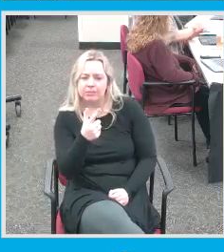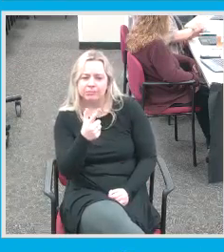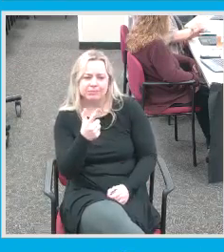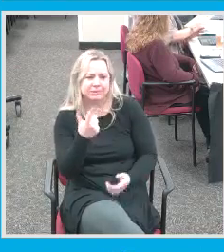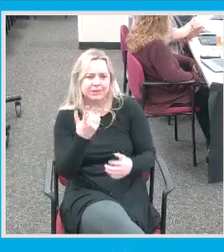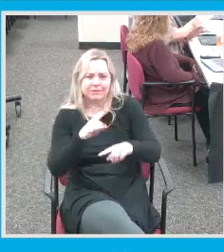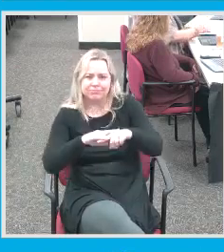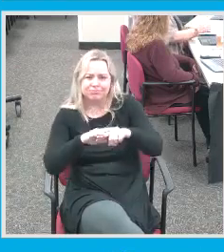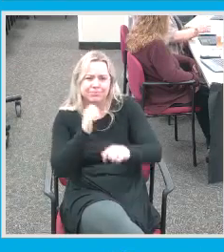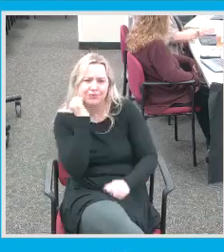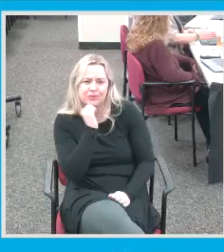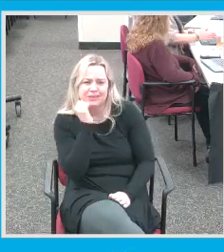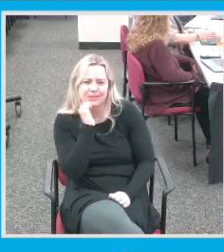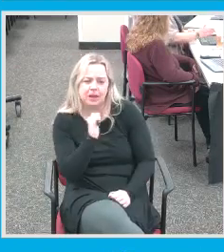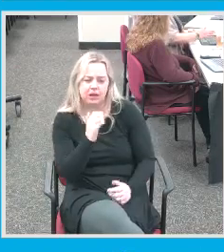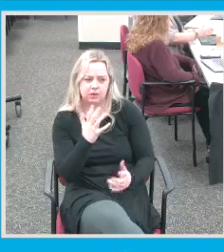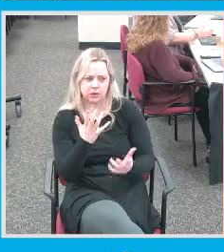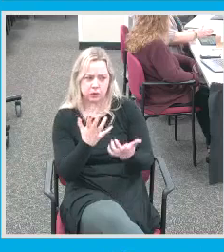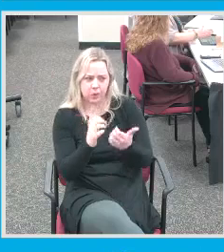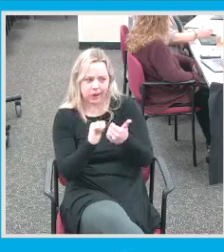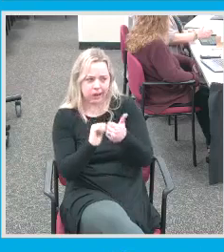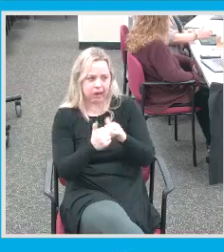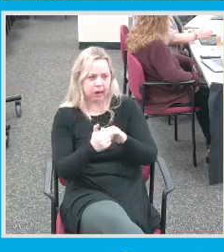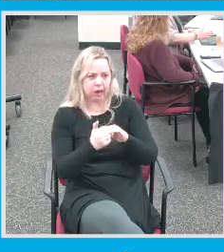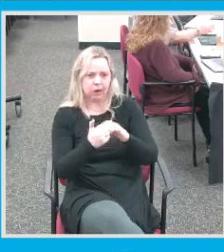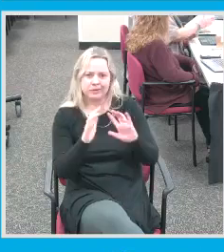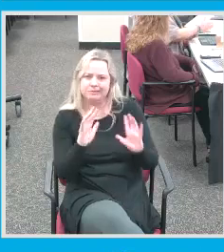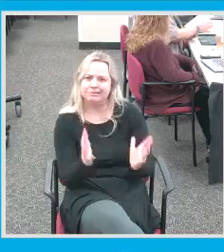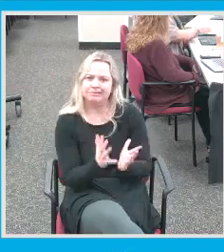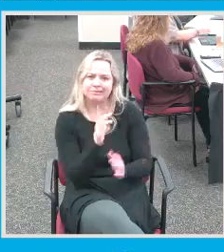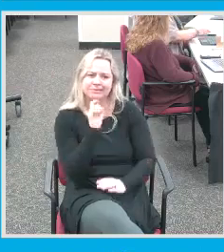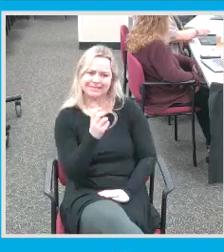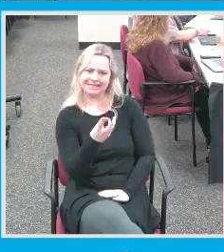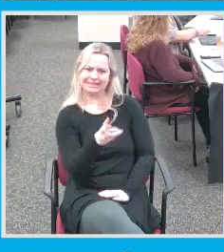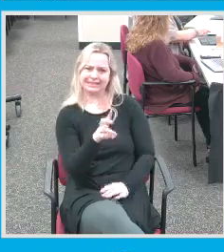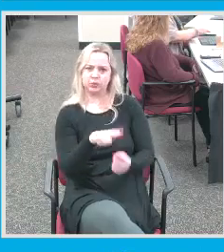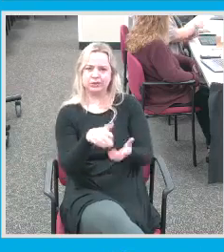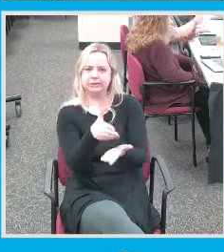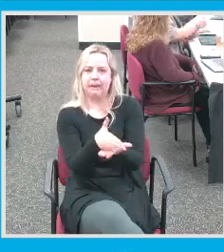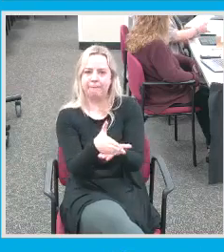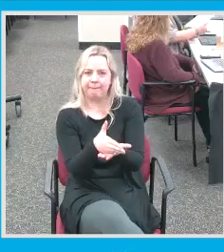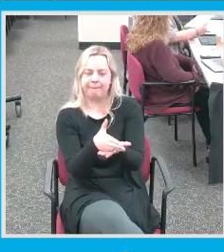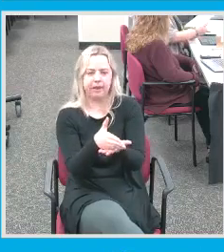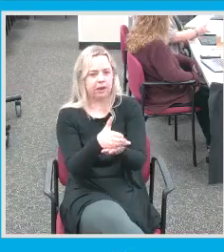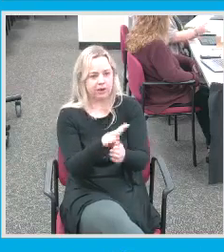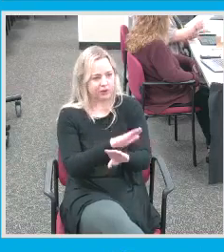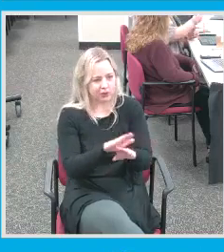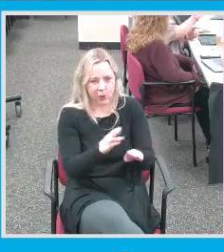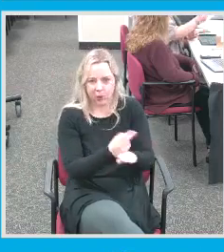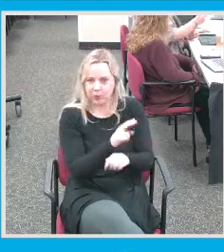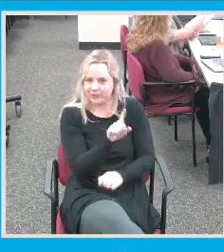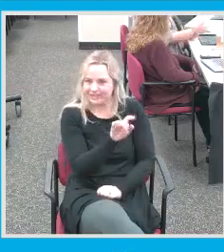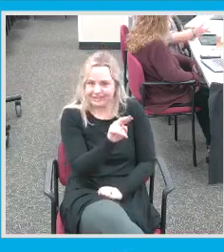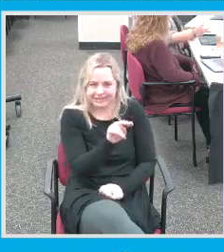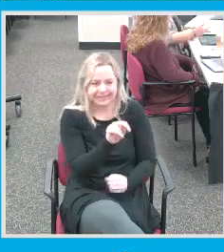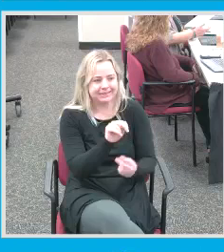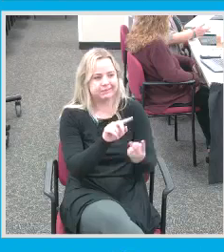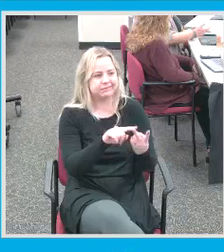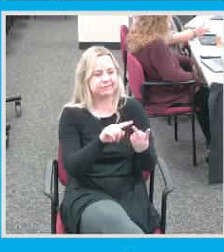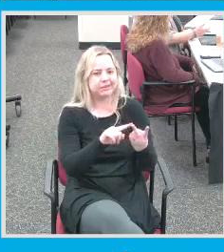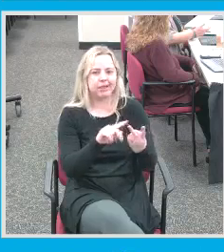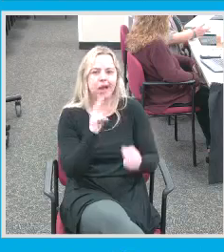options in encouraging a 16-year-old to get off of vape that doesn't include the Zins, gum chewing? We've tried all of those